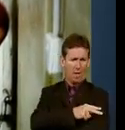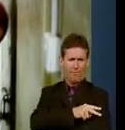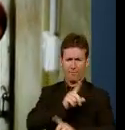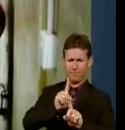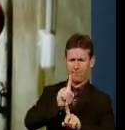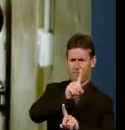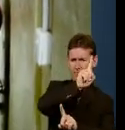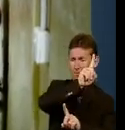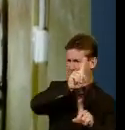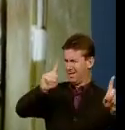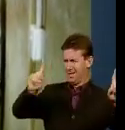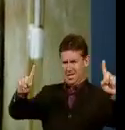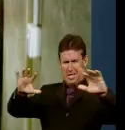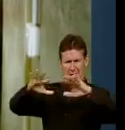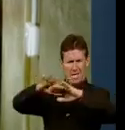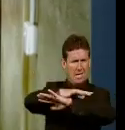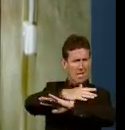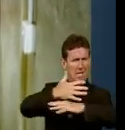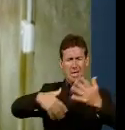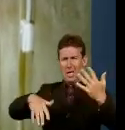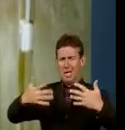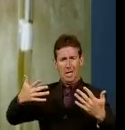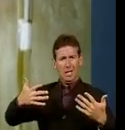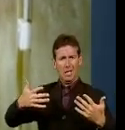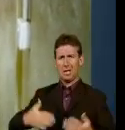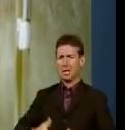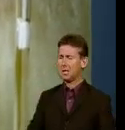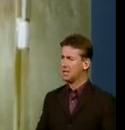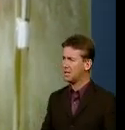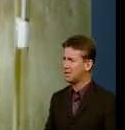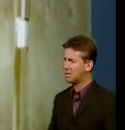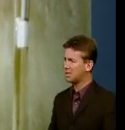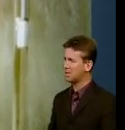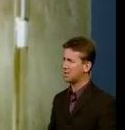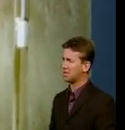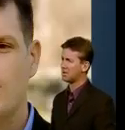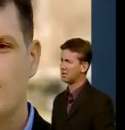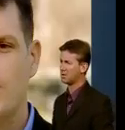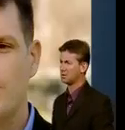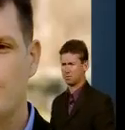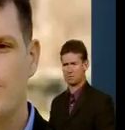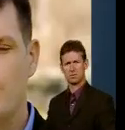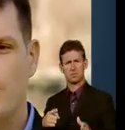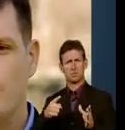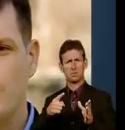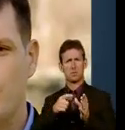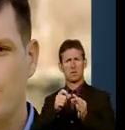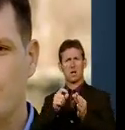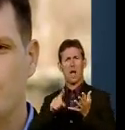CACI personnel. We were out on an island at Abu Ghraib, but there was no one that we reported to.